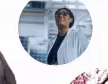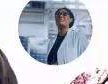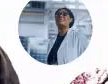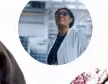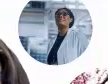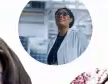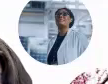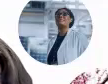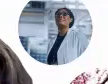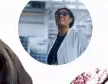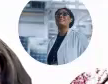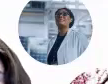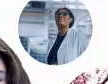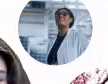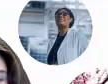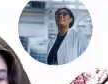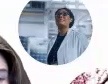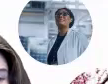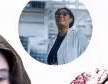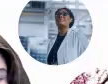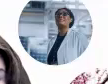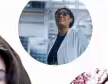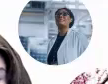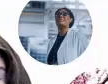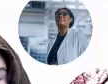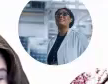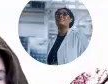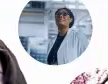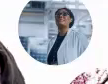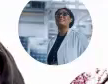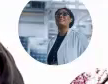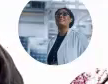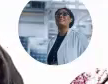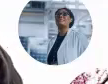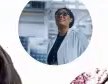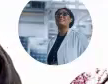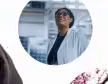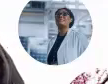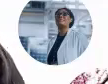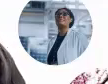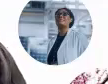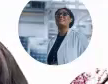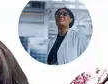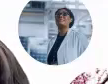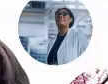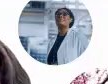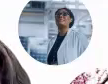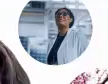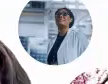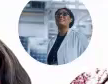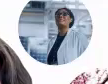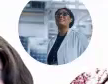world's largest general science association and the publisher of the Science family of journals. I serve as the